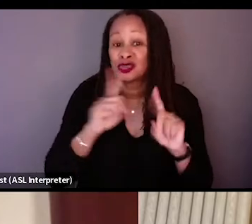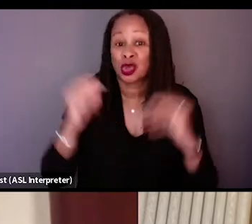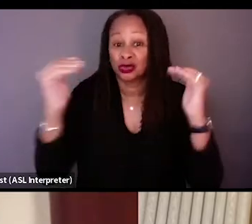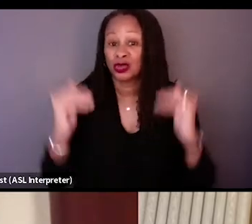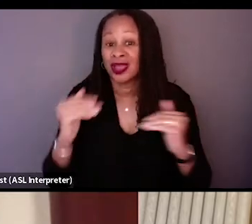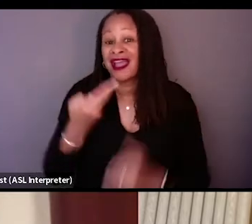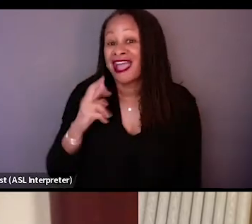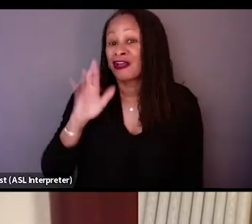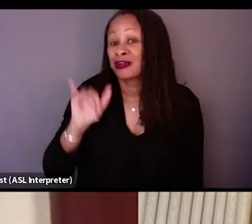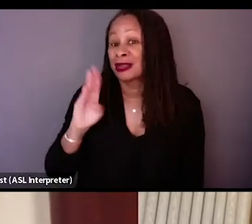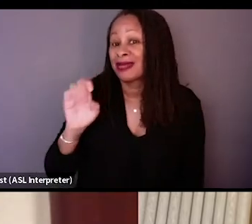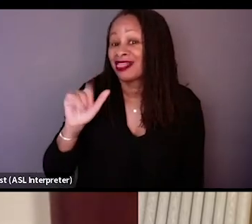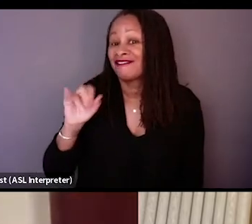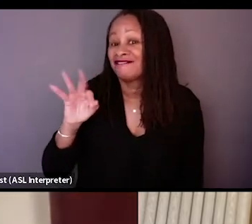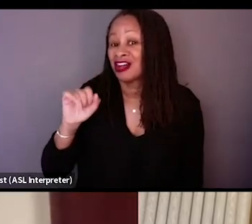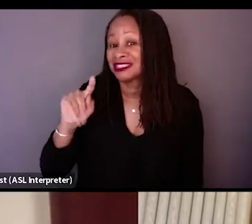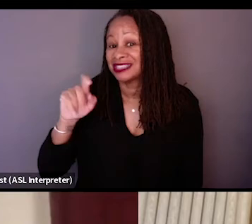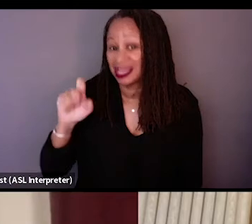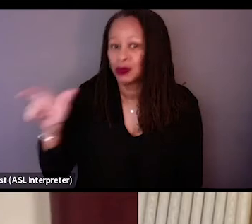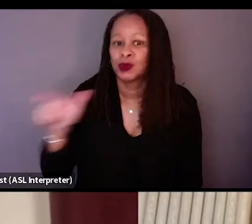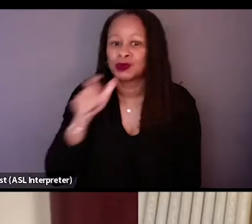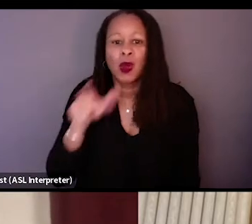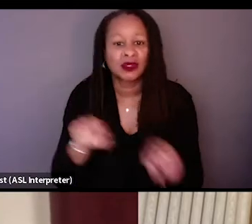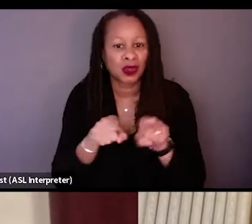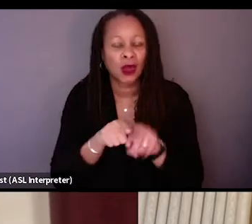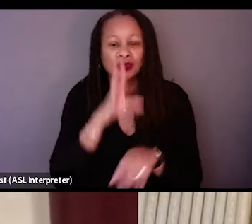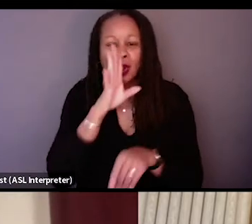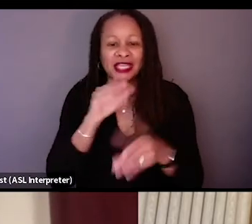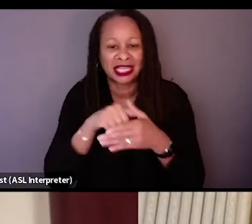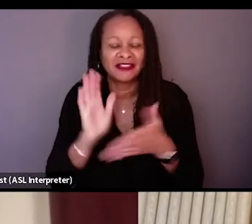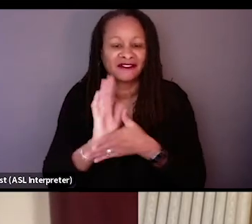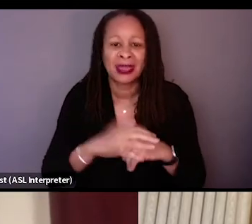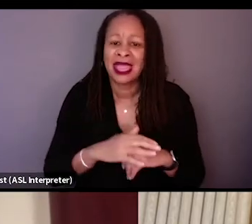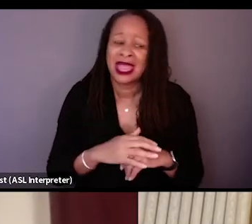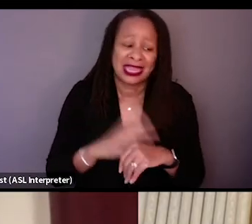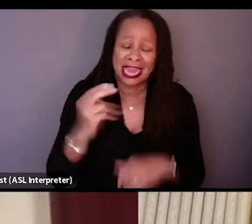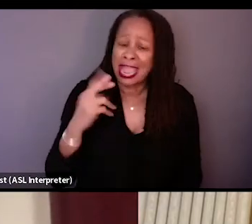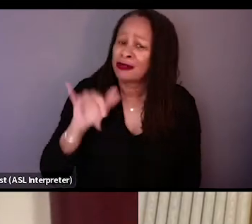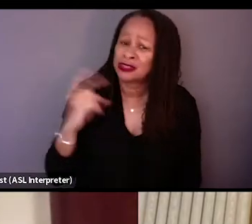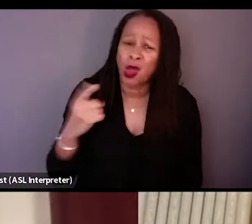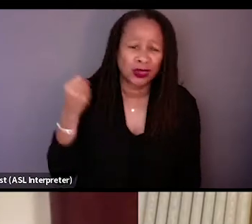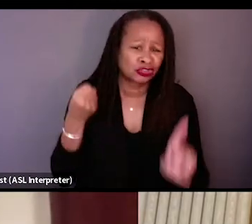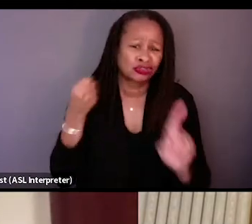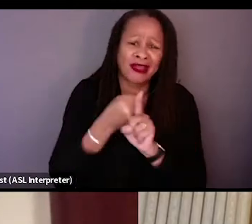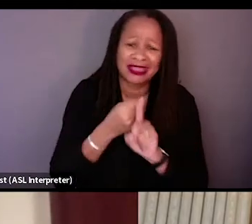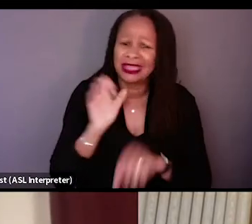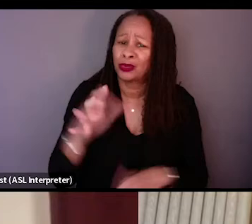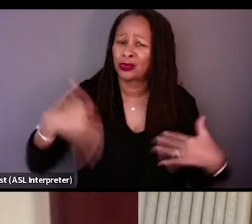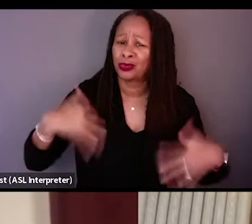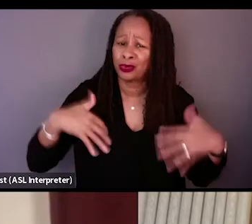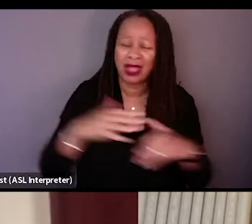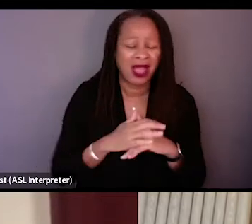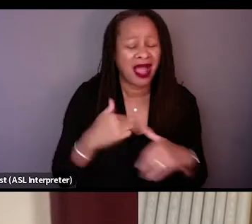course, who is in the film. And Harry has always been strident. And which is a thing that I always loved